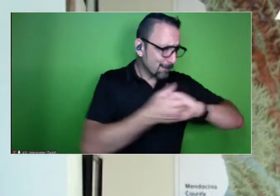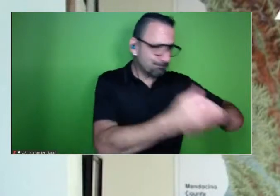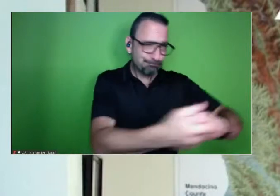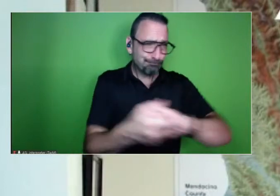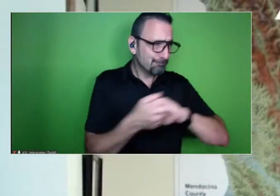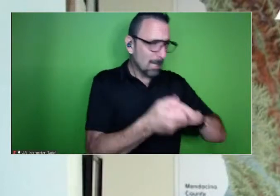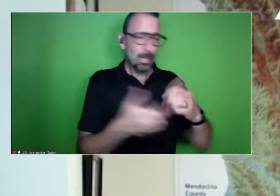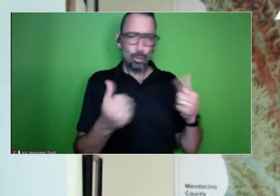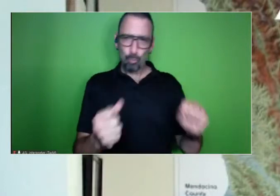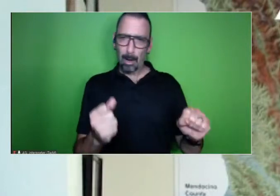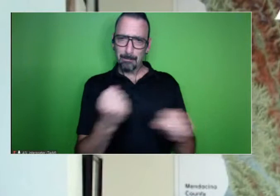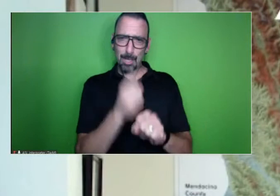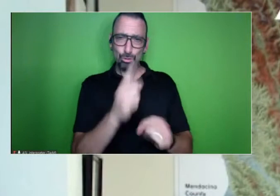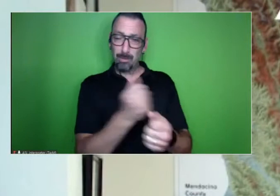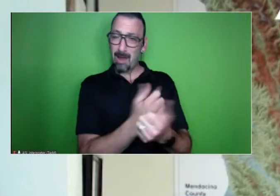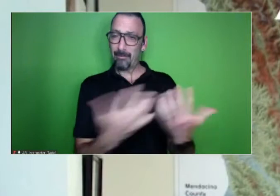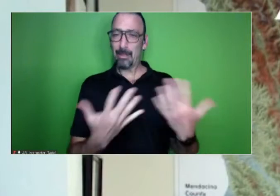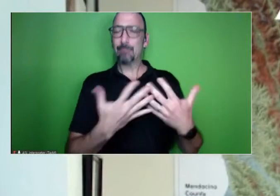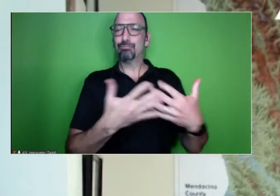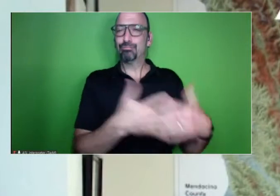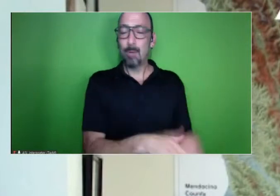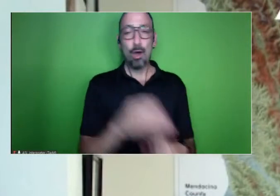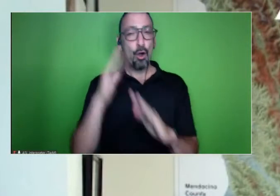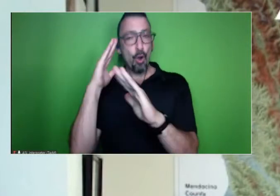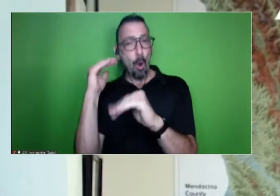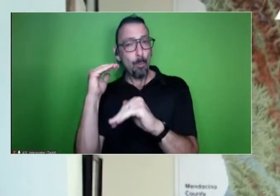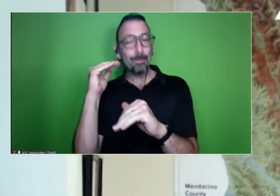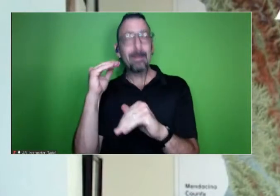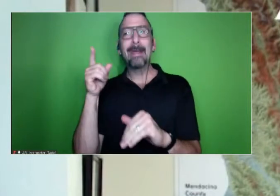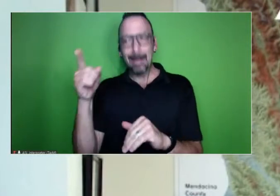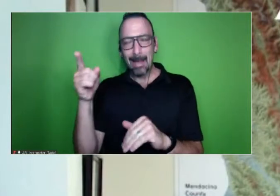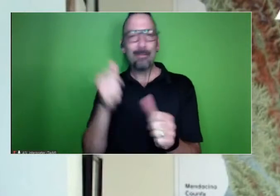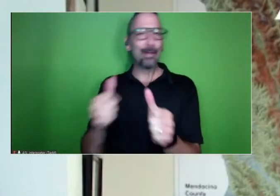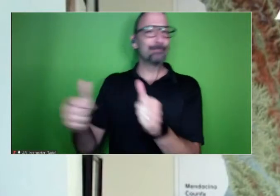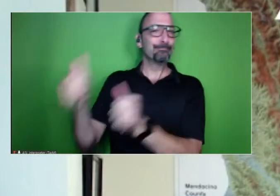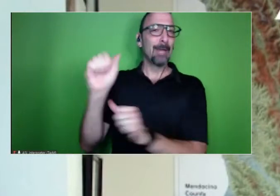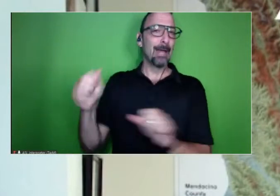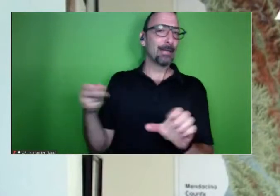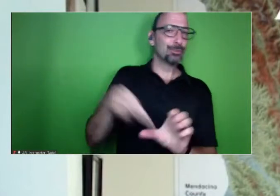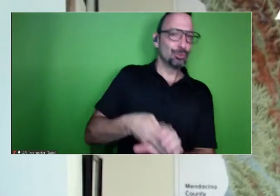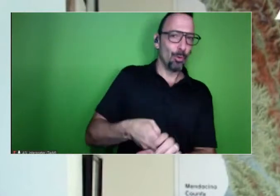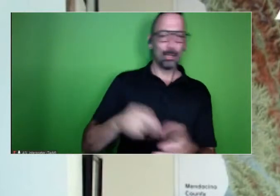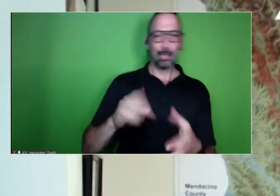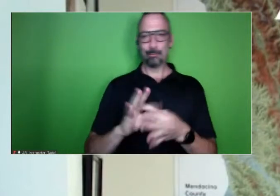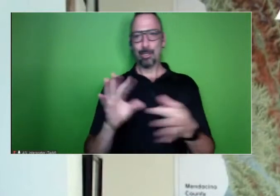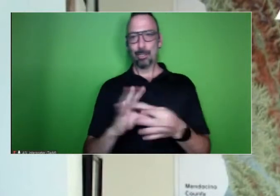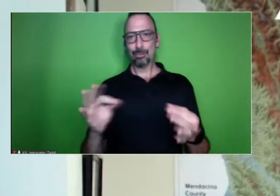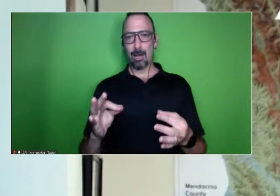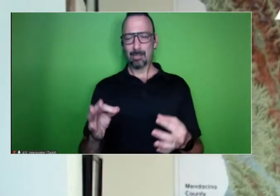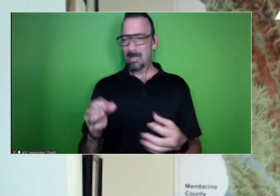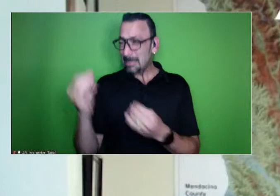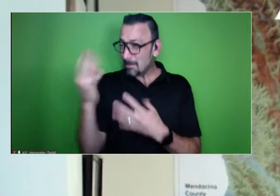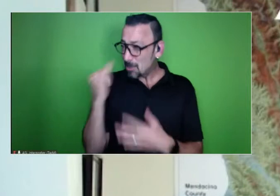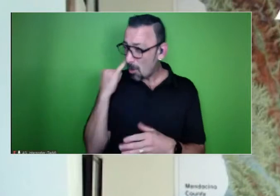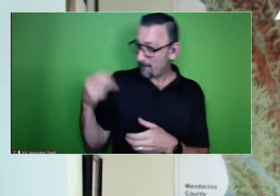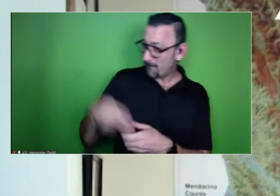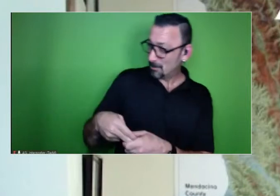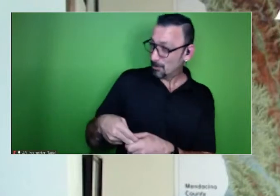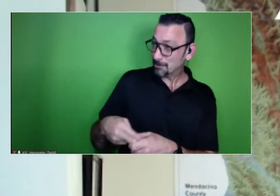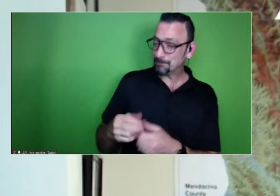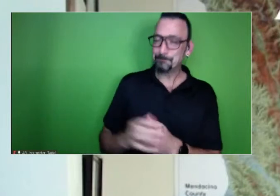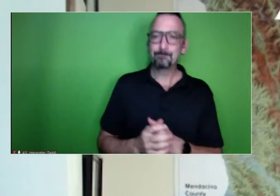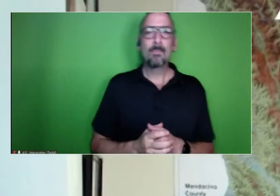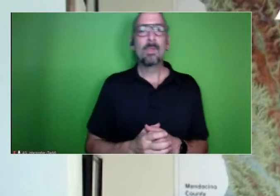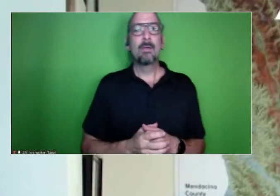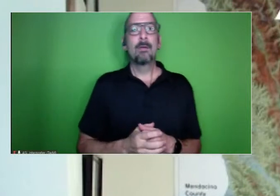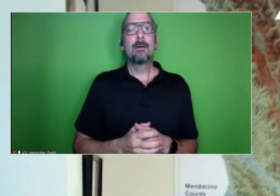And hopefully he'll be able to come in just a few minutes and talk to us himself. Let me know when he's here. As